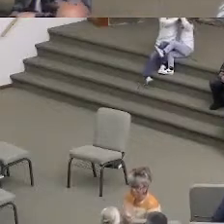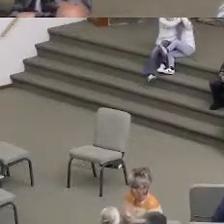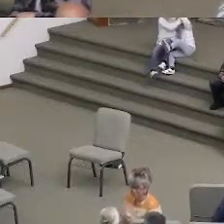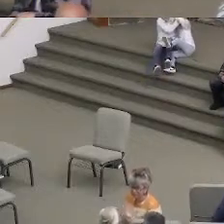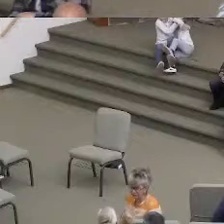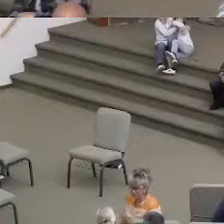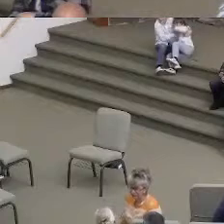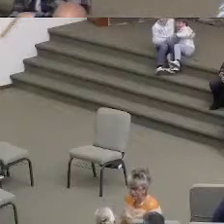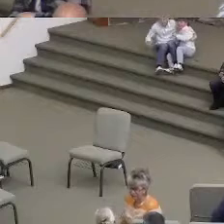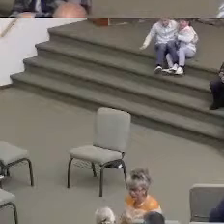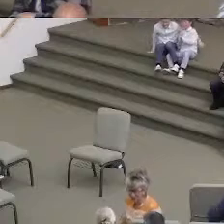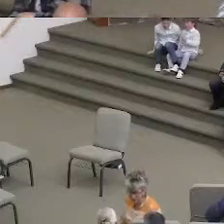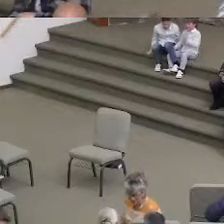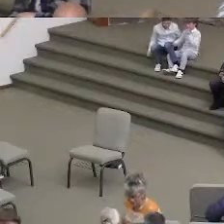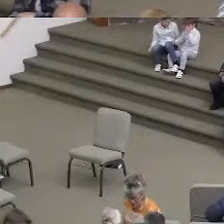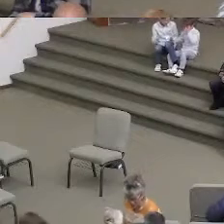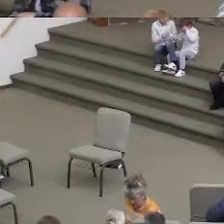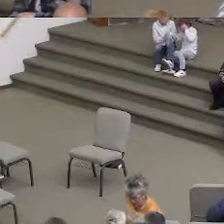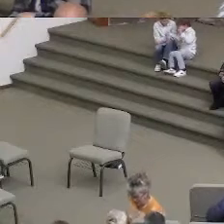What's up, Kingsley?